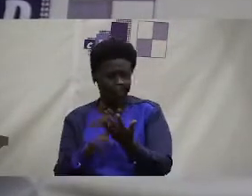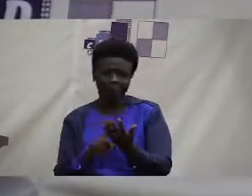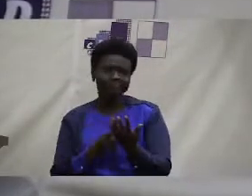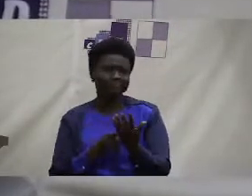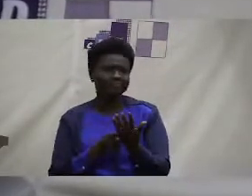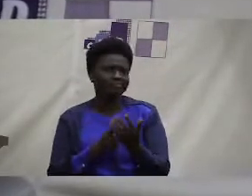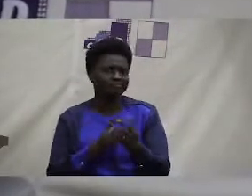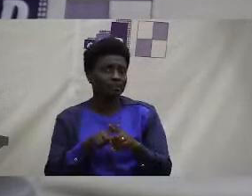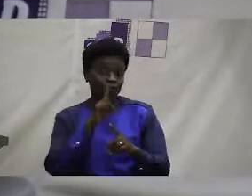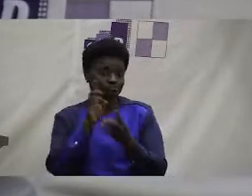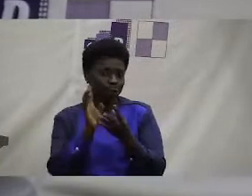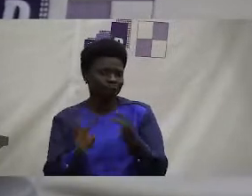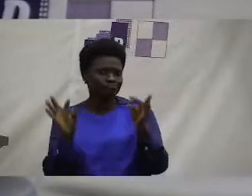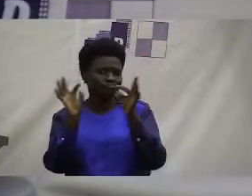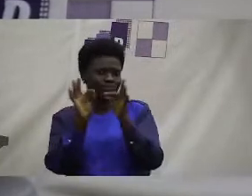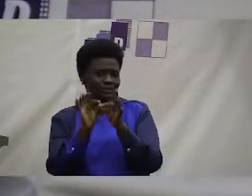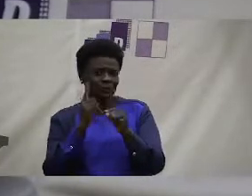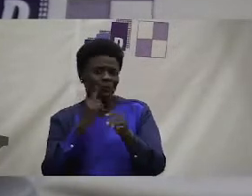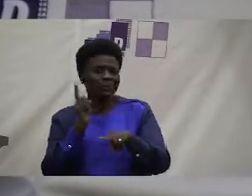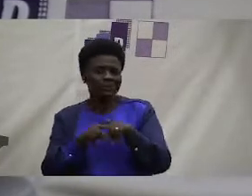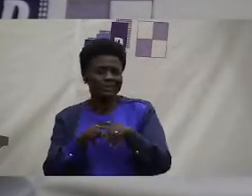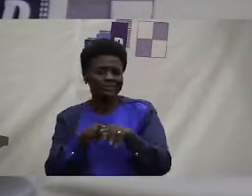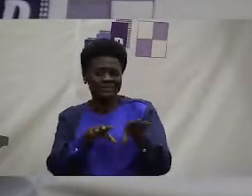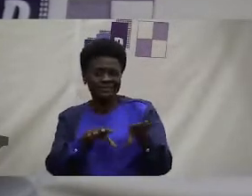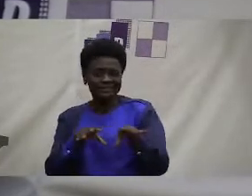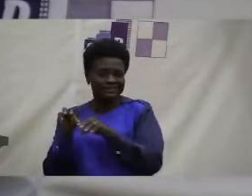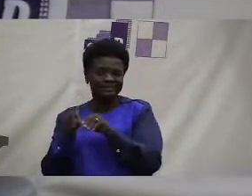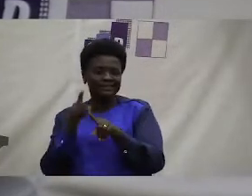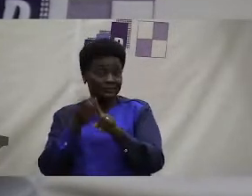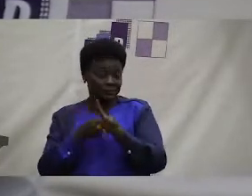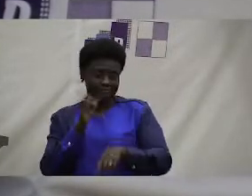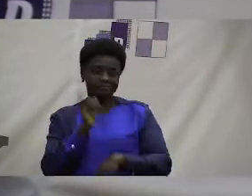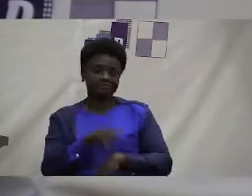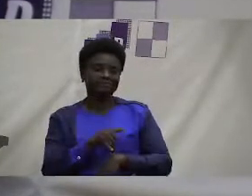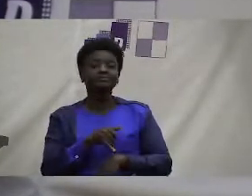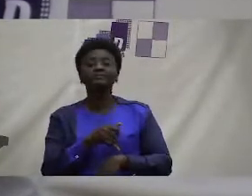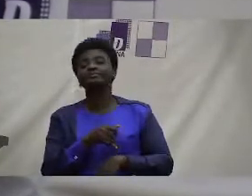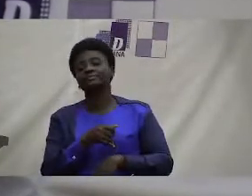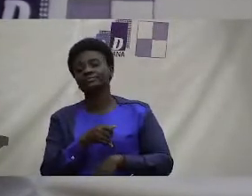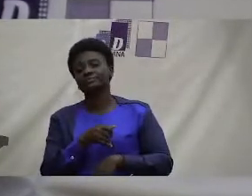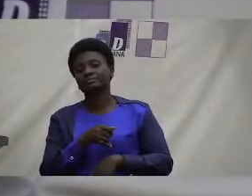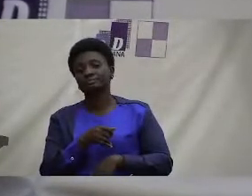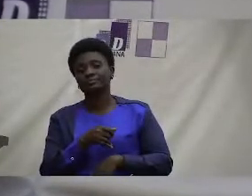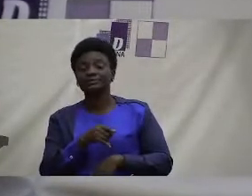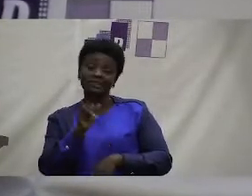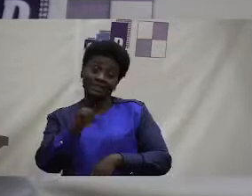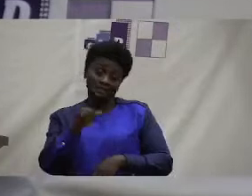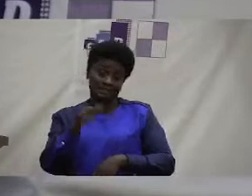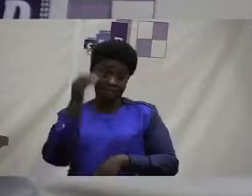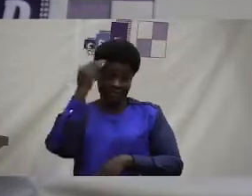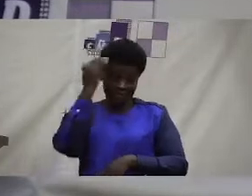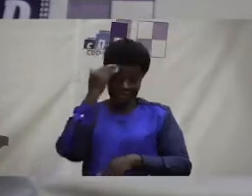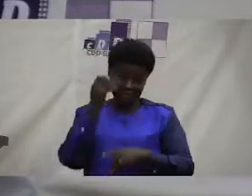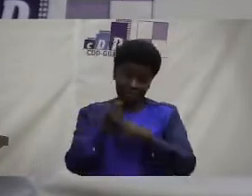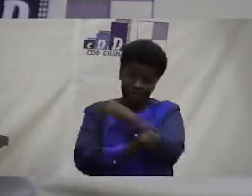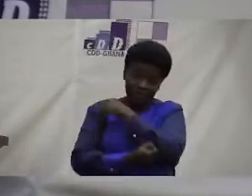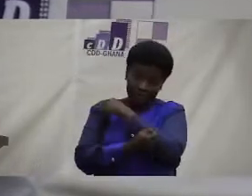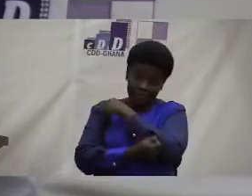really, that we shouldn't shy away from. You forgot to add Mali, how all the head of state converged in